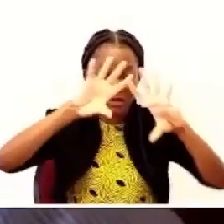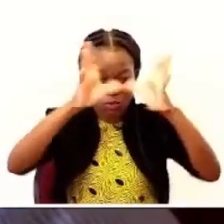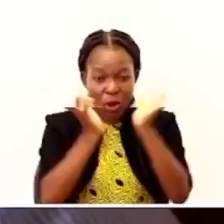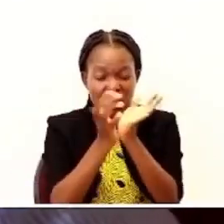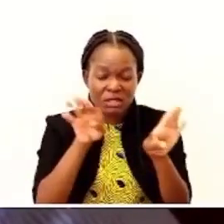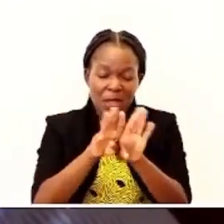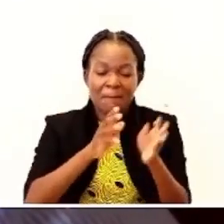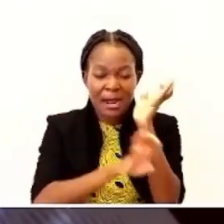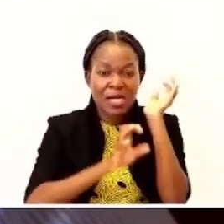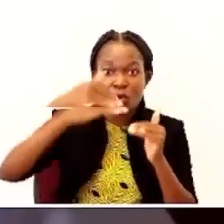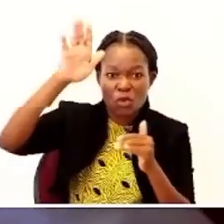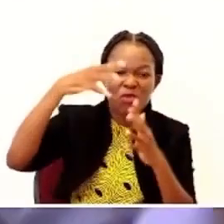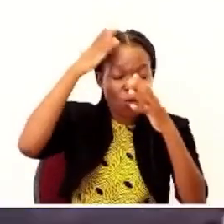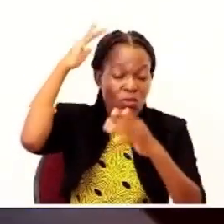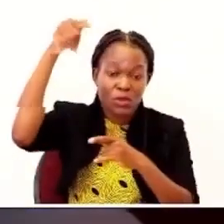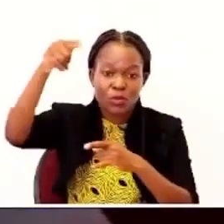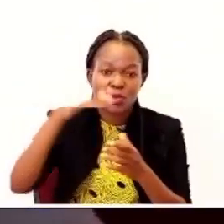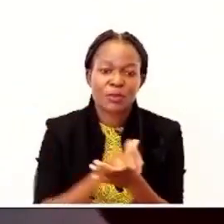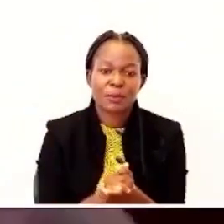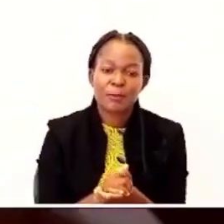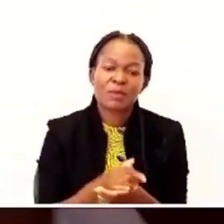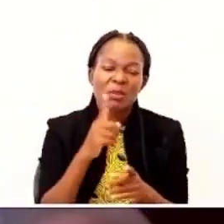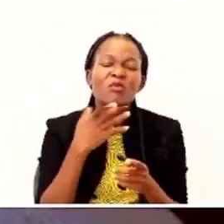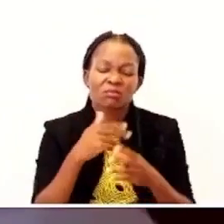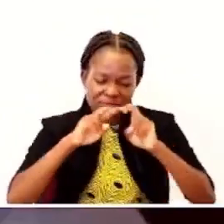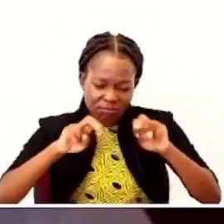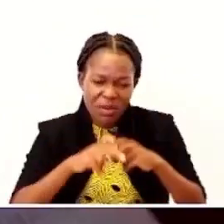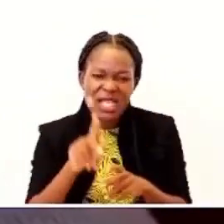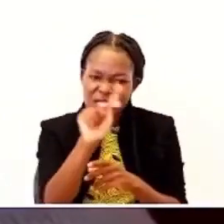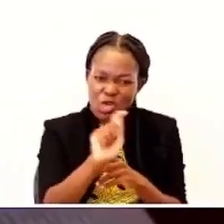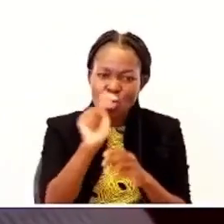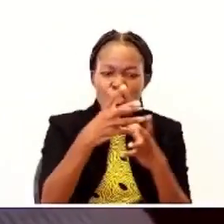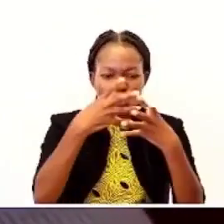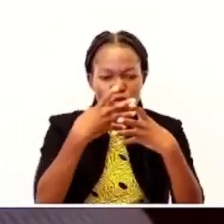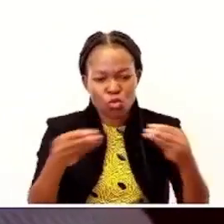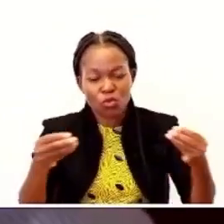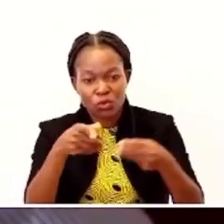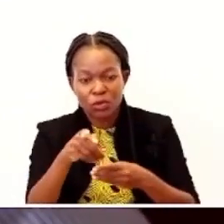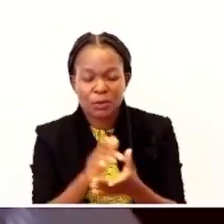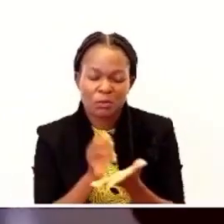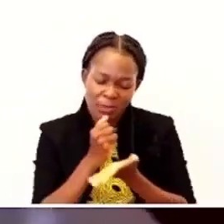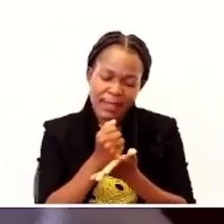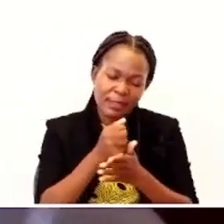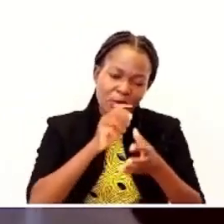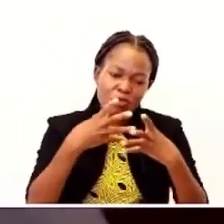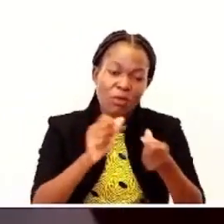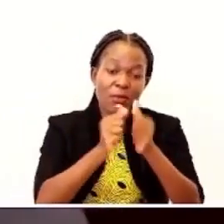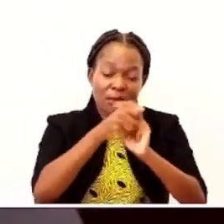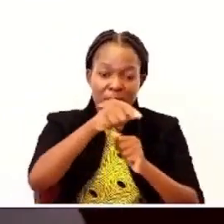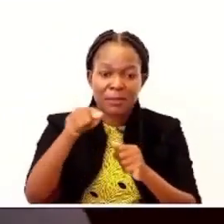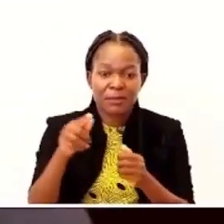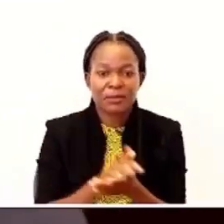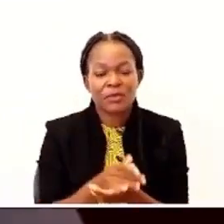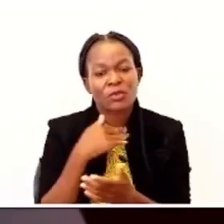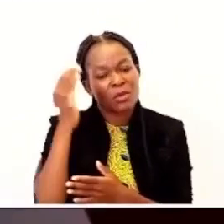bet on a miracle technological solution that will solve our problems. We need to work with the science,